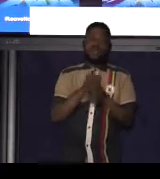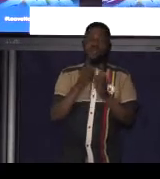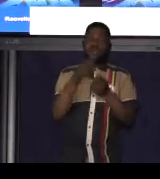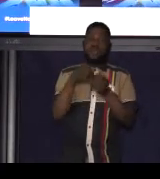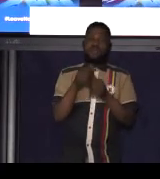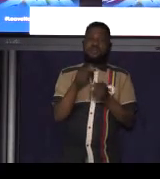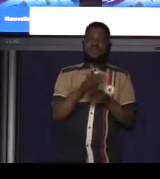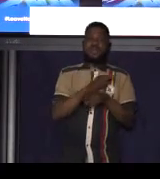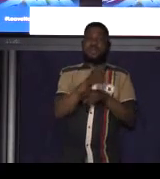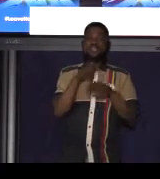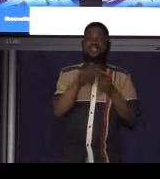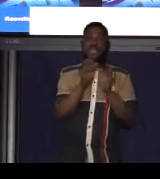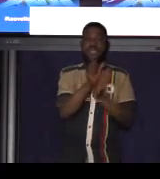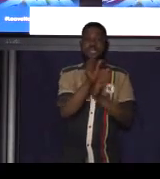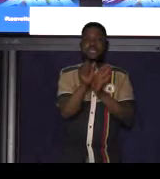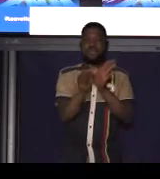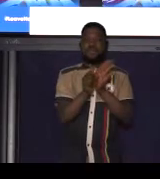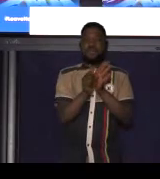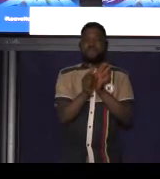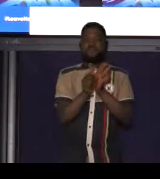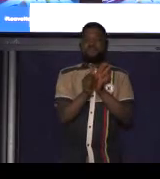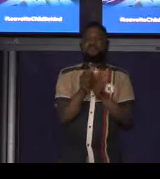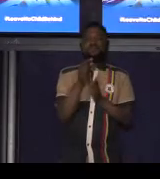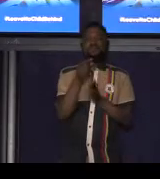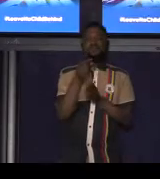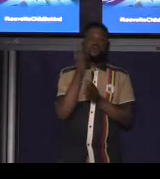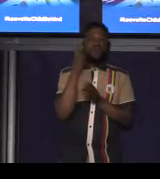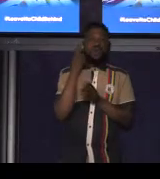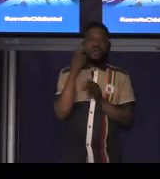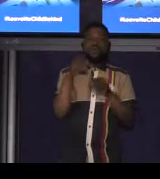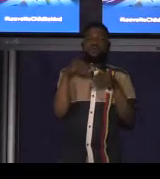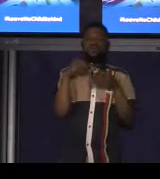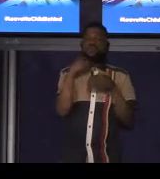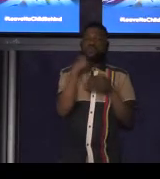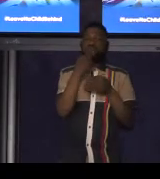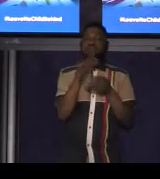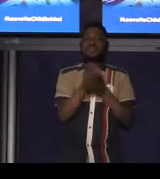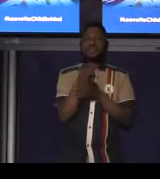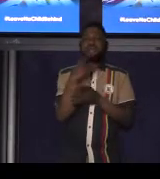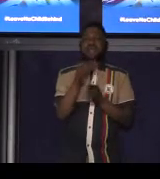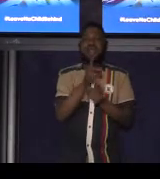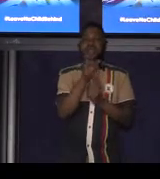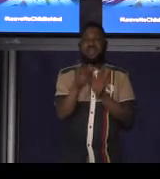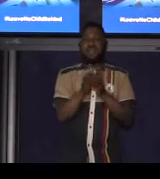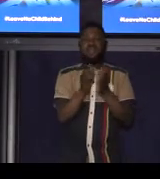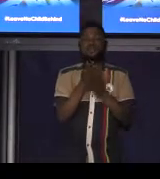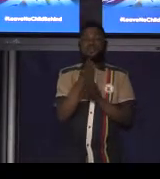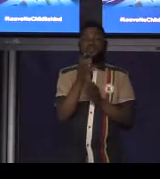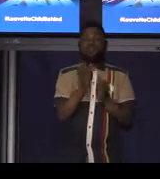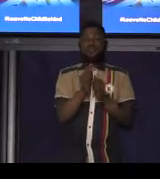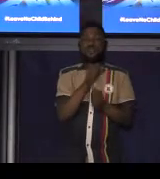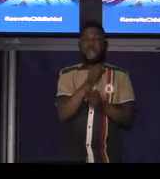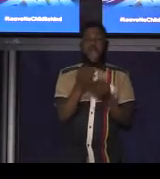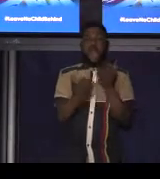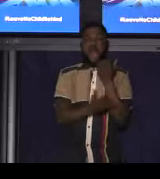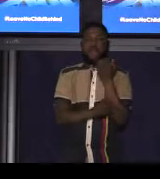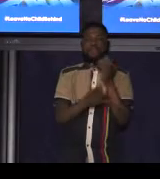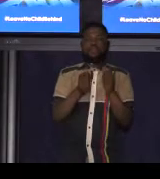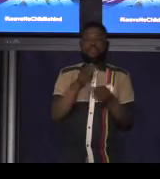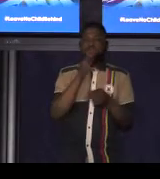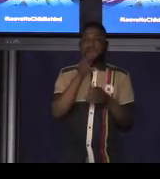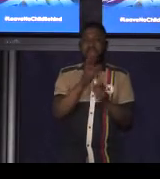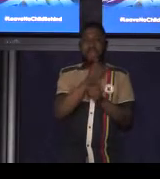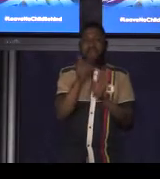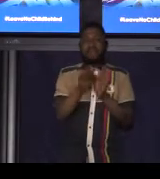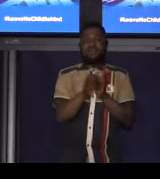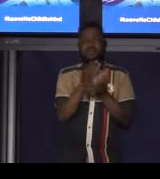about national symbols. And you were told that symbols are the identity through which a country could be